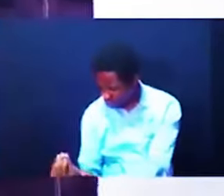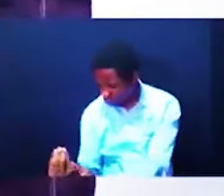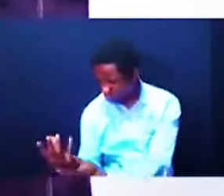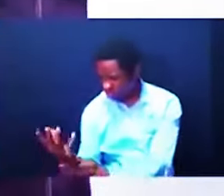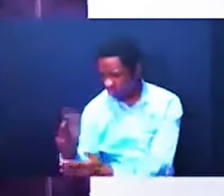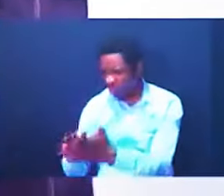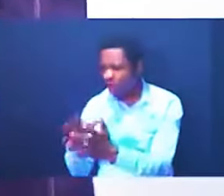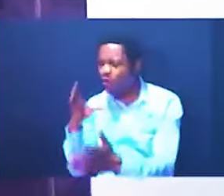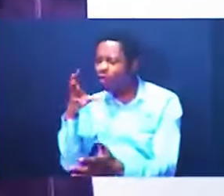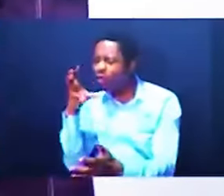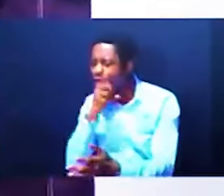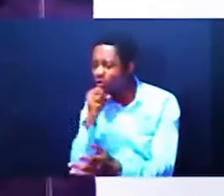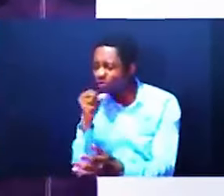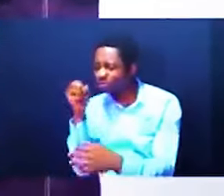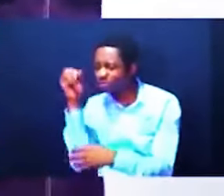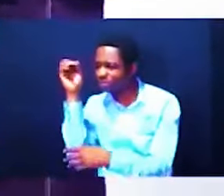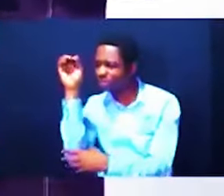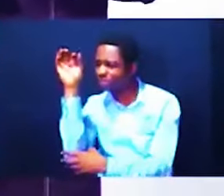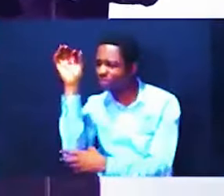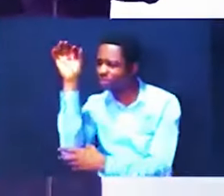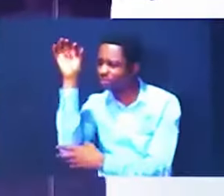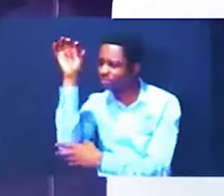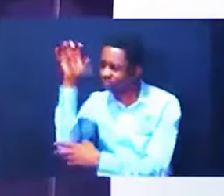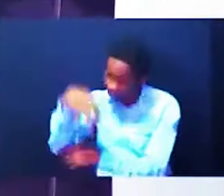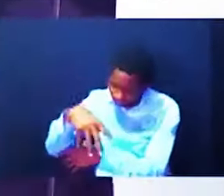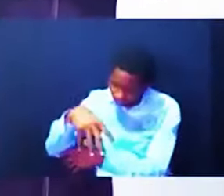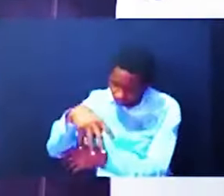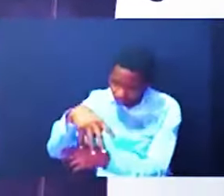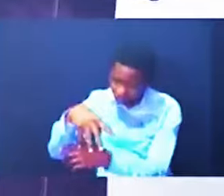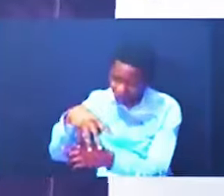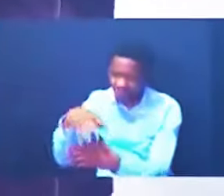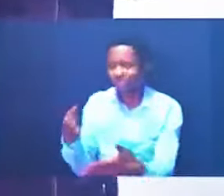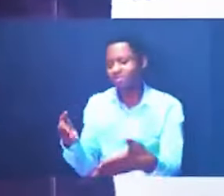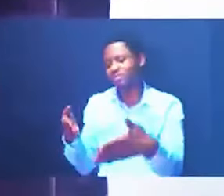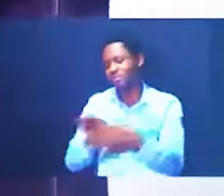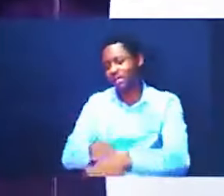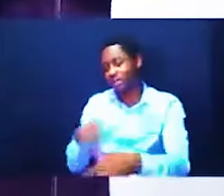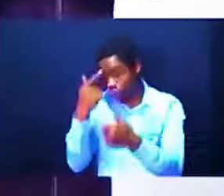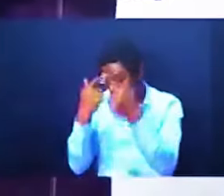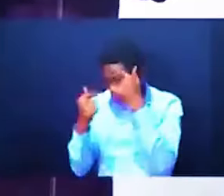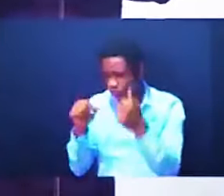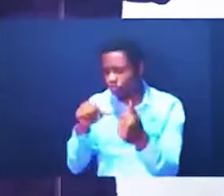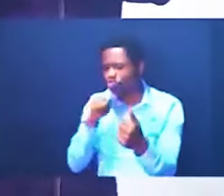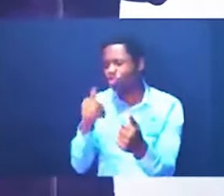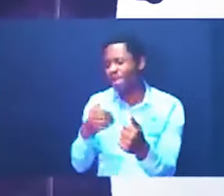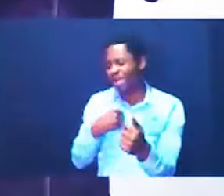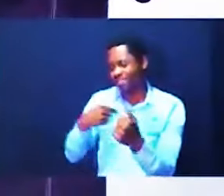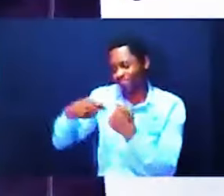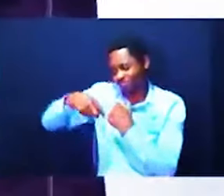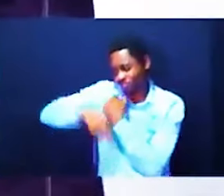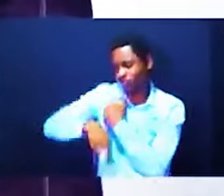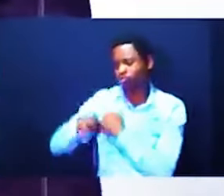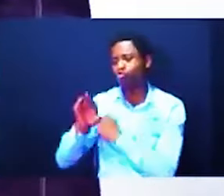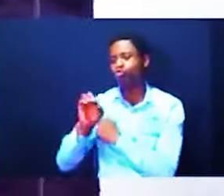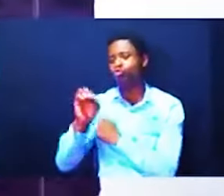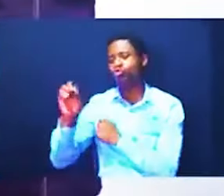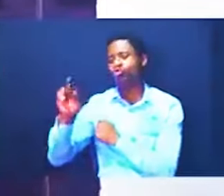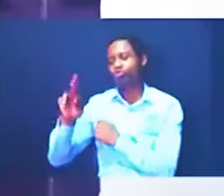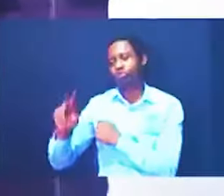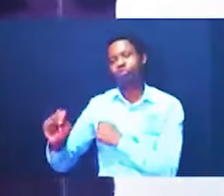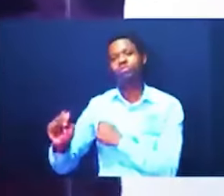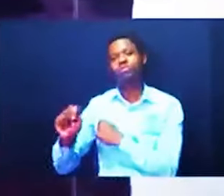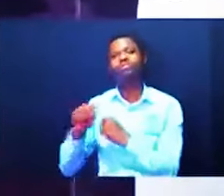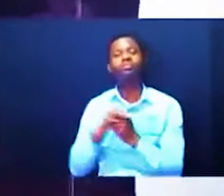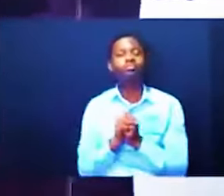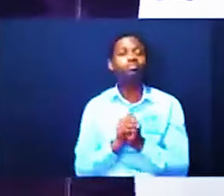waited because they had no root. Now we are free, no ekusain, a san say na ini hini entia ewui. So